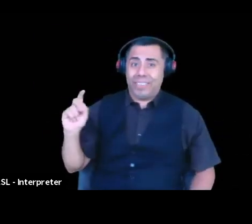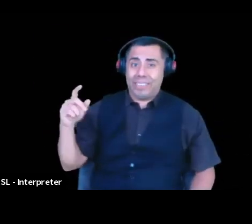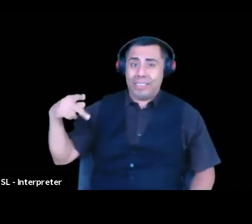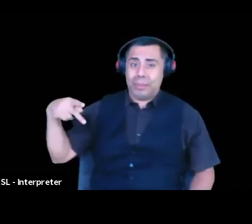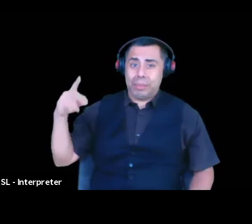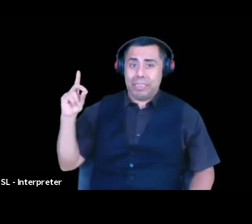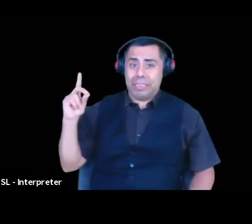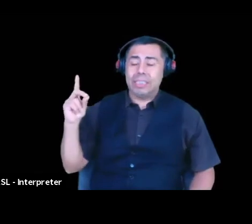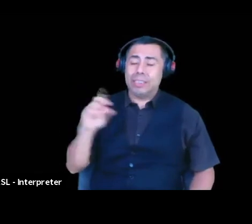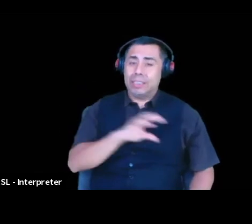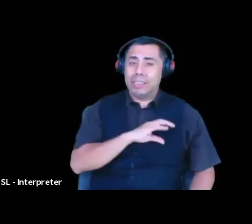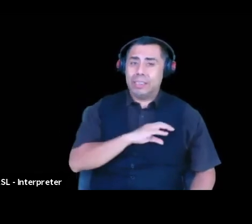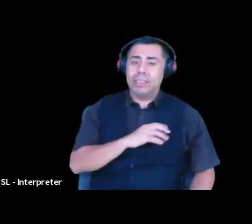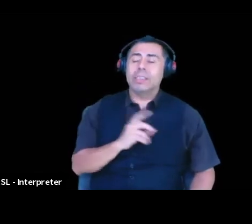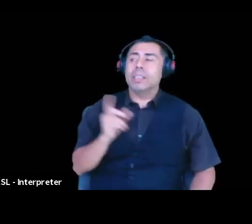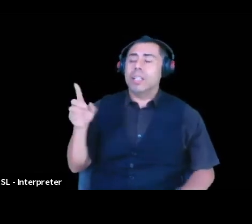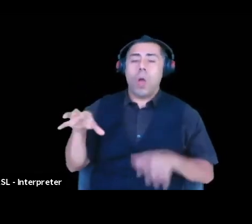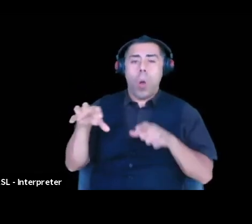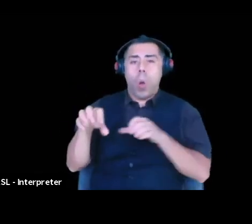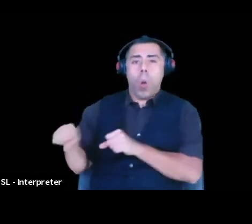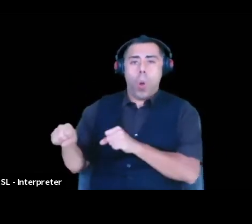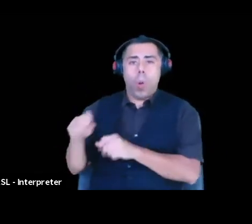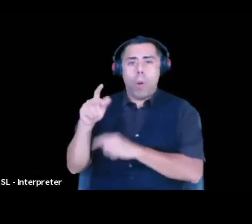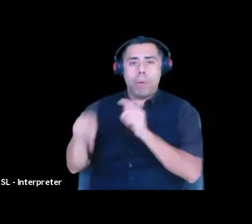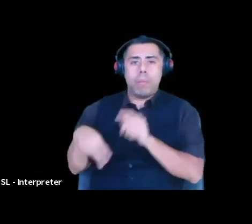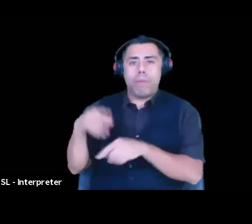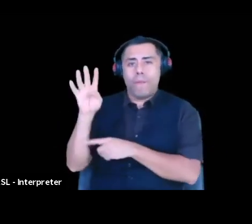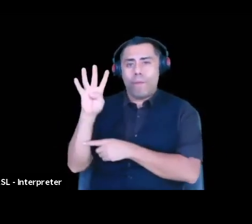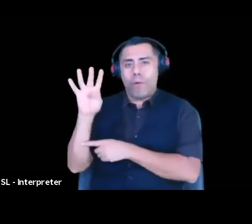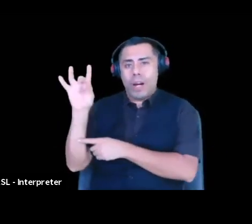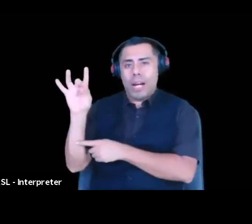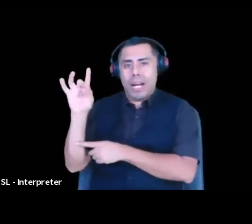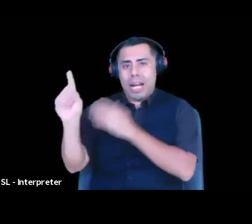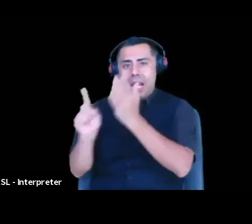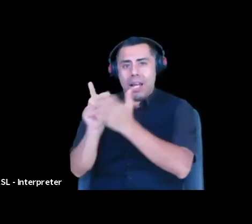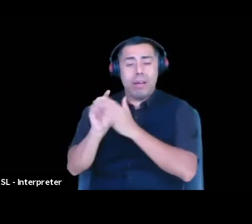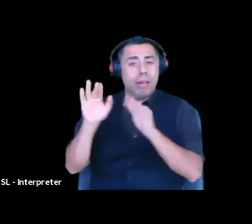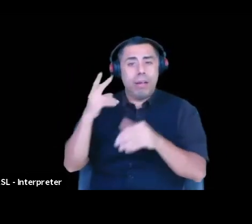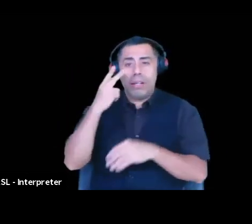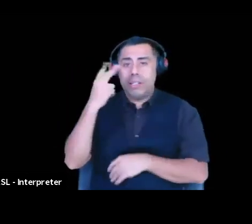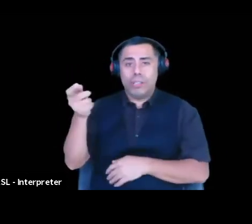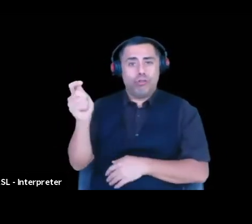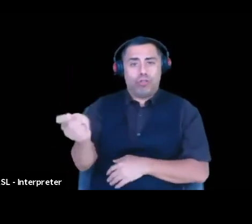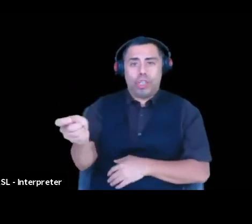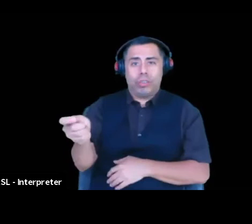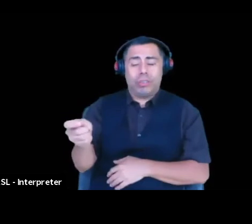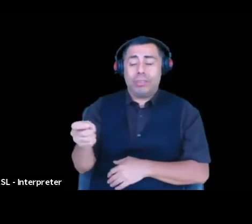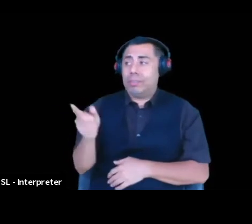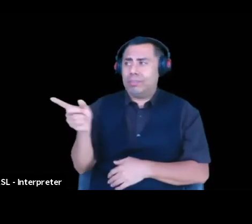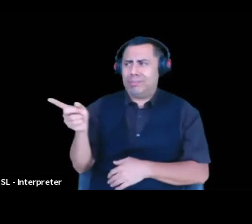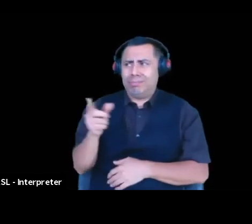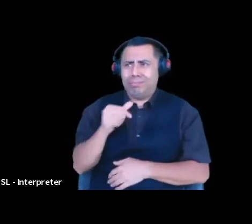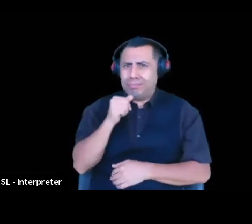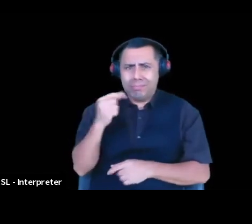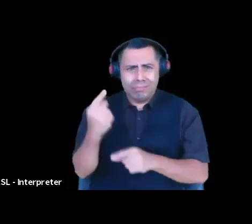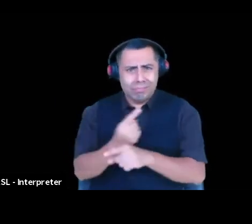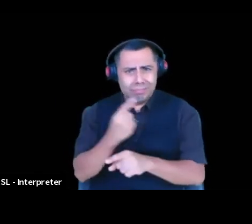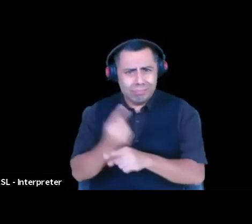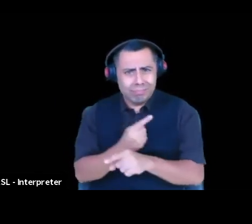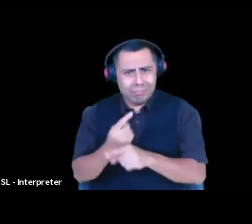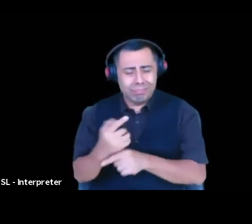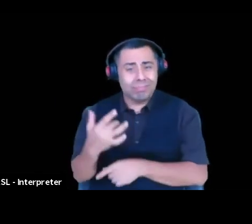kept 48 hours without even seeing a judge, which is unheard of. You usually see a judge in a couple of